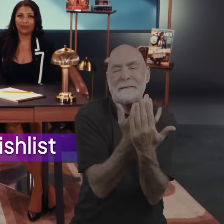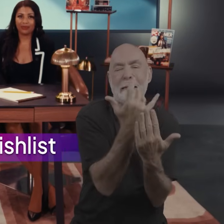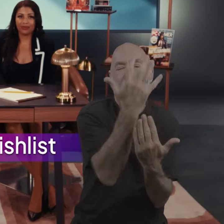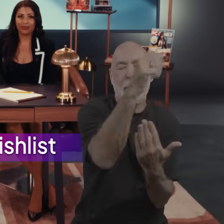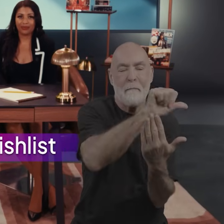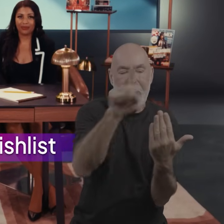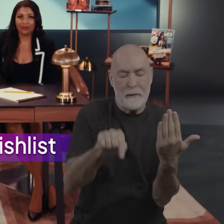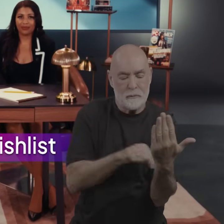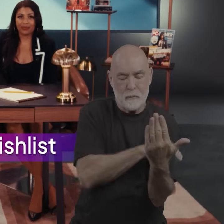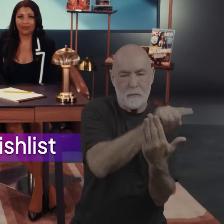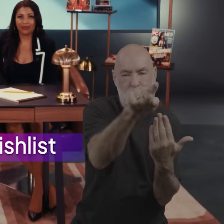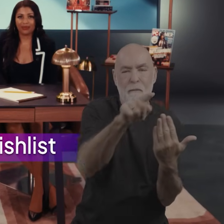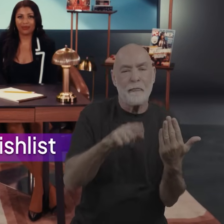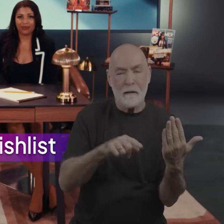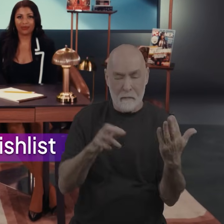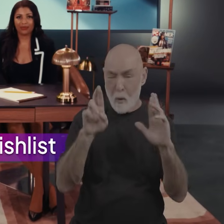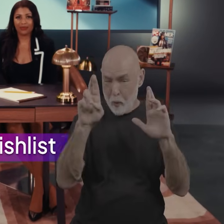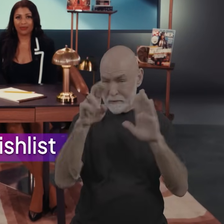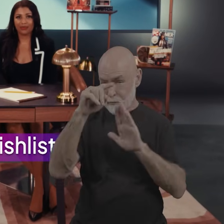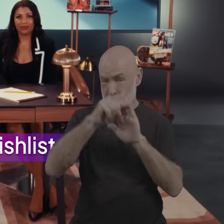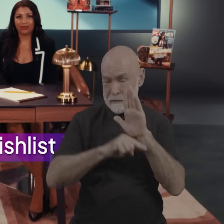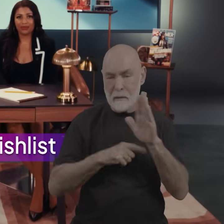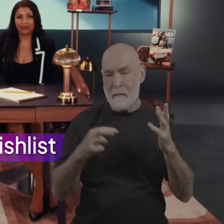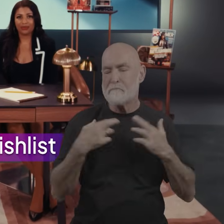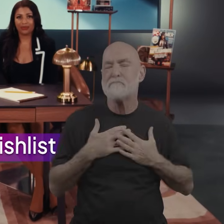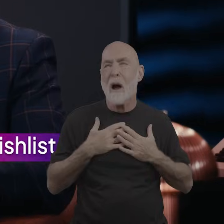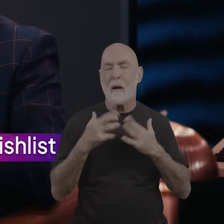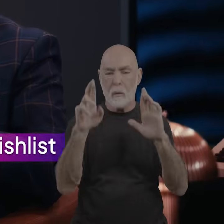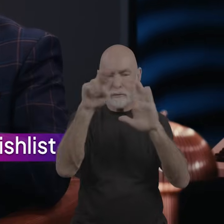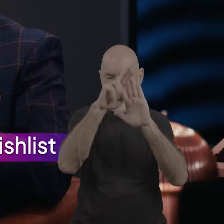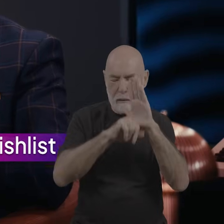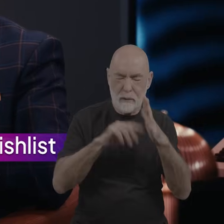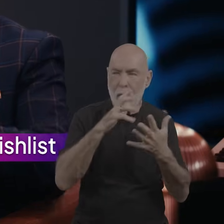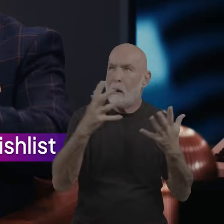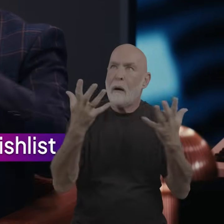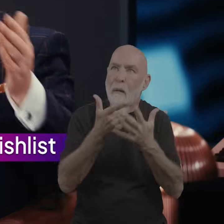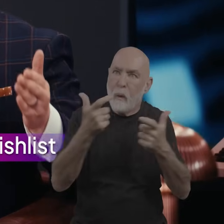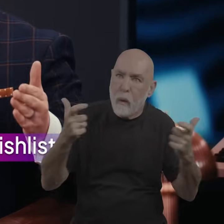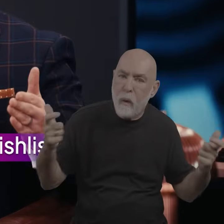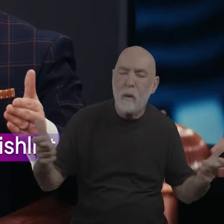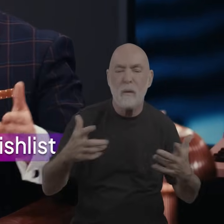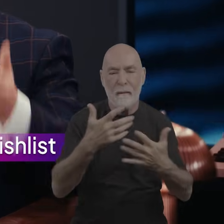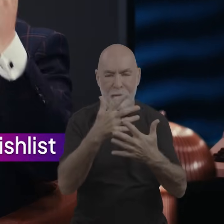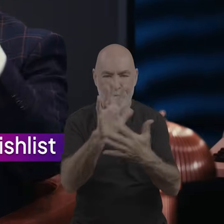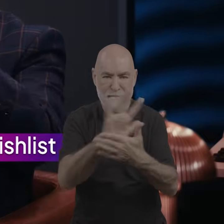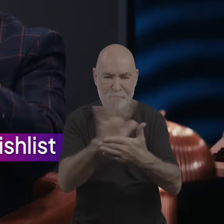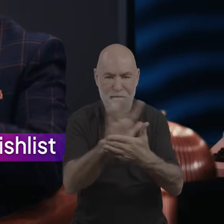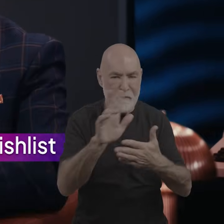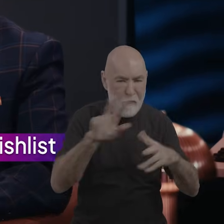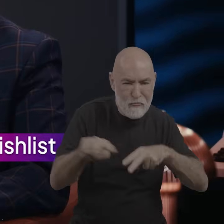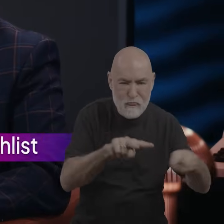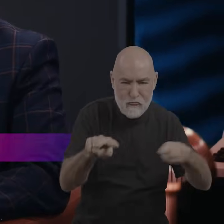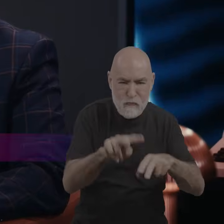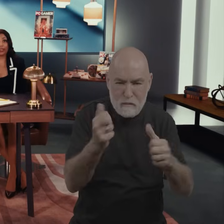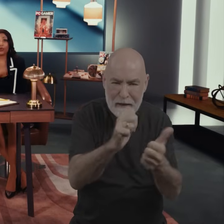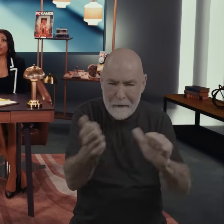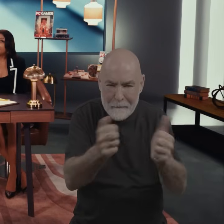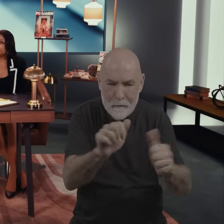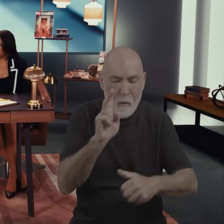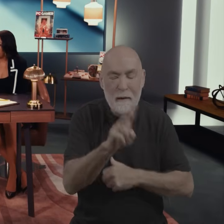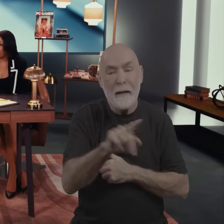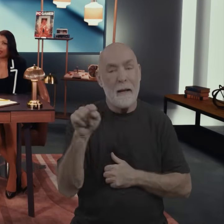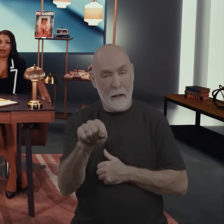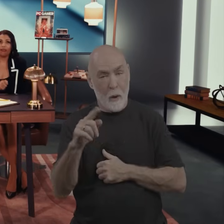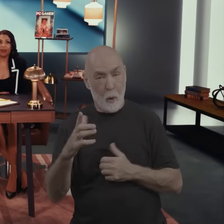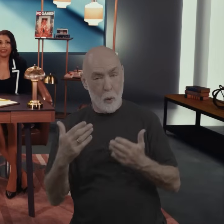Gamer Steam page over at pcgamer.com/wishlist. My own wishlist is currently buckling under the strain of so many amazing games. And you know